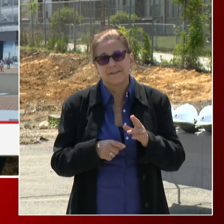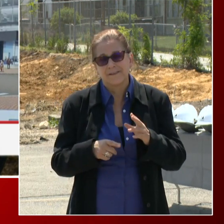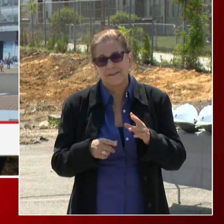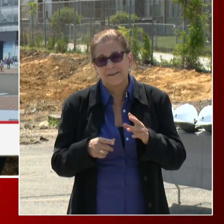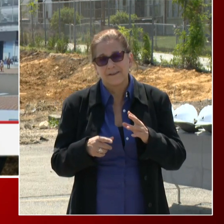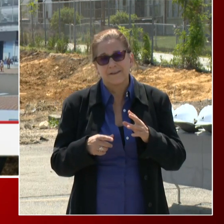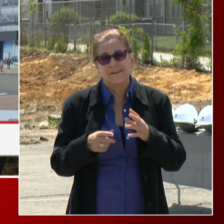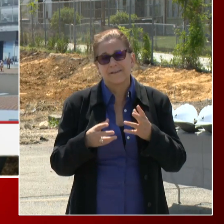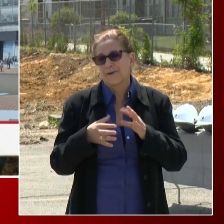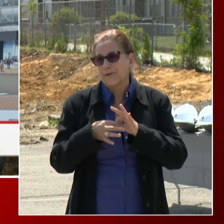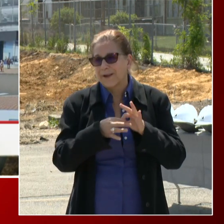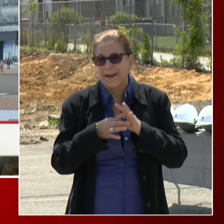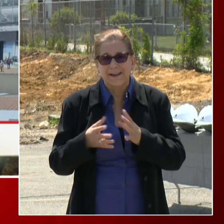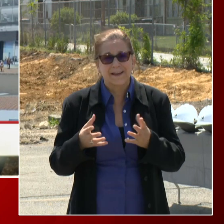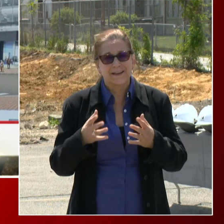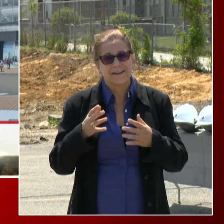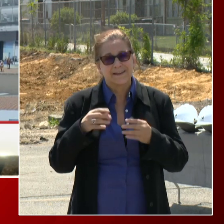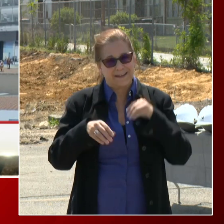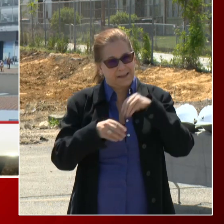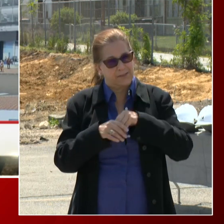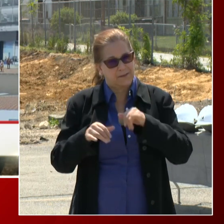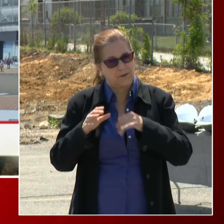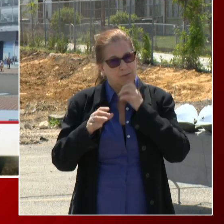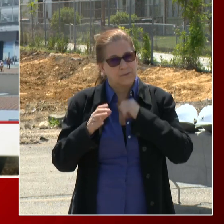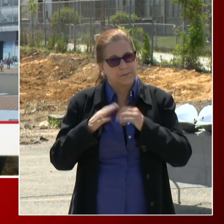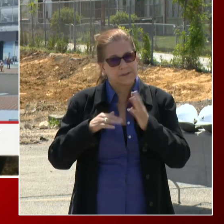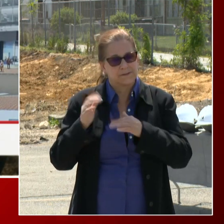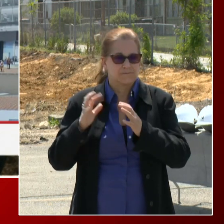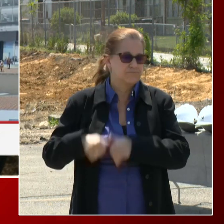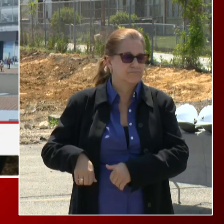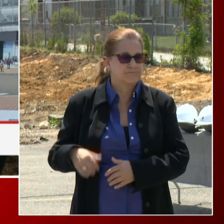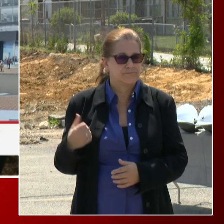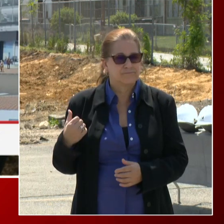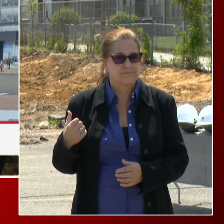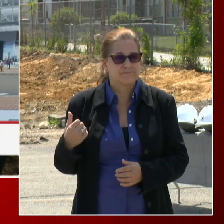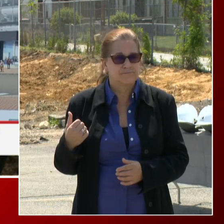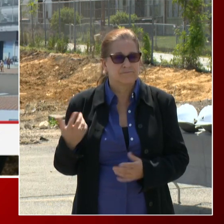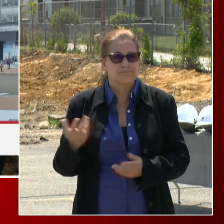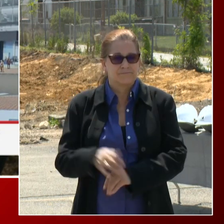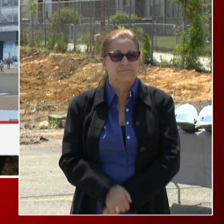cooperation that's been brought to the table here today to allow this to occur.